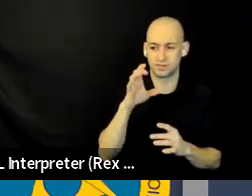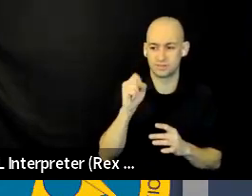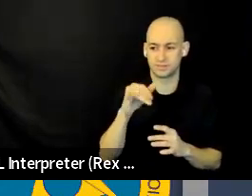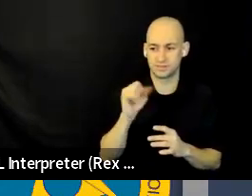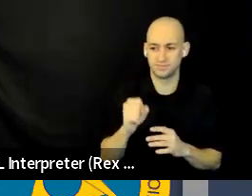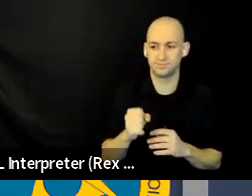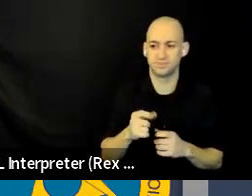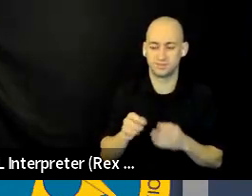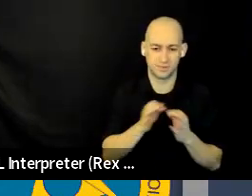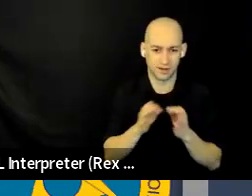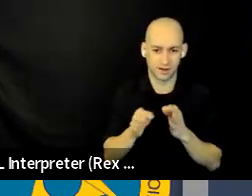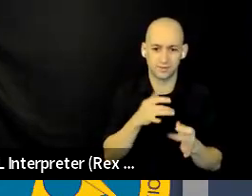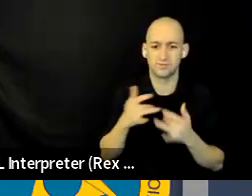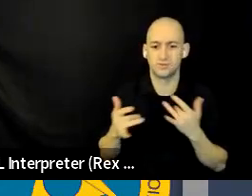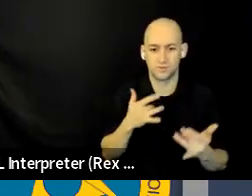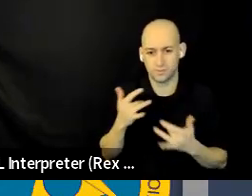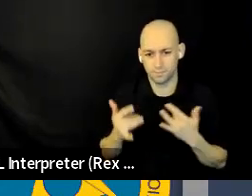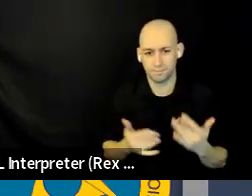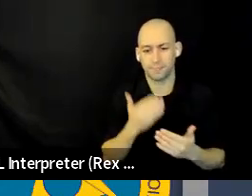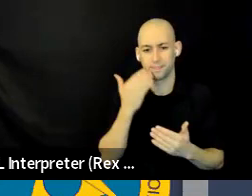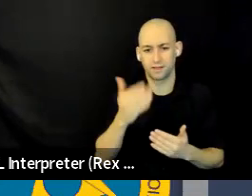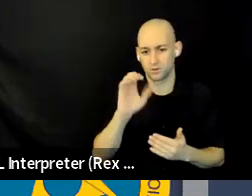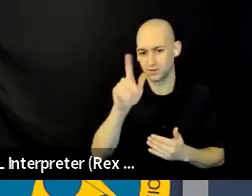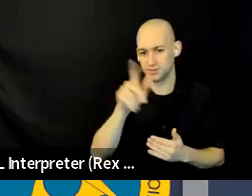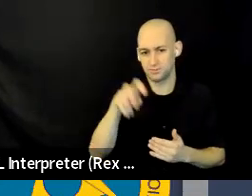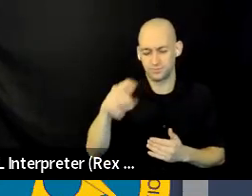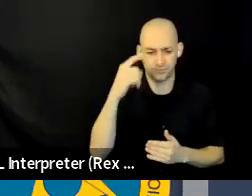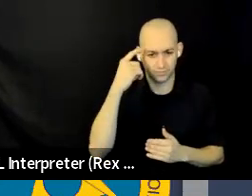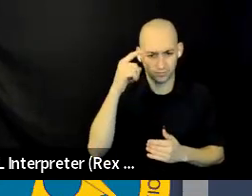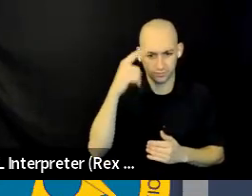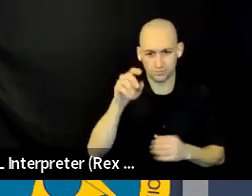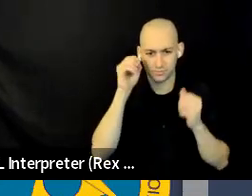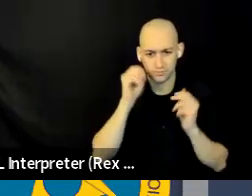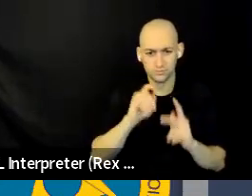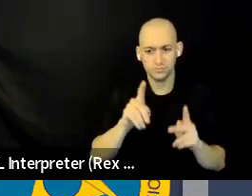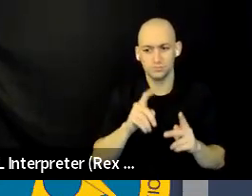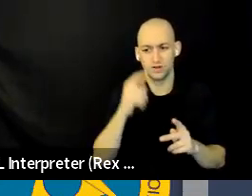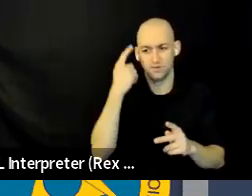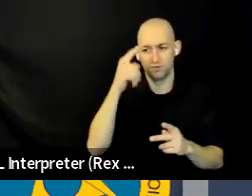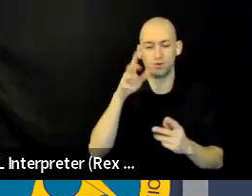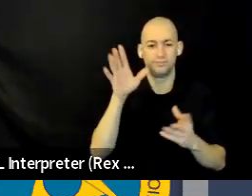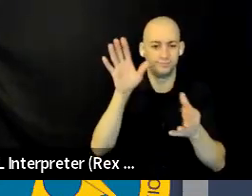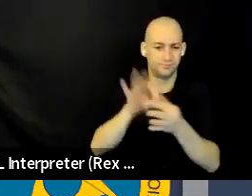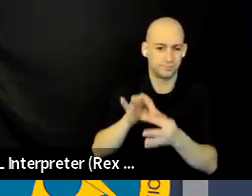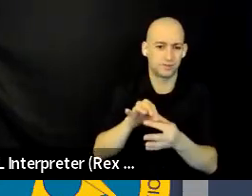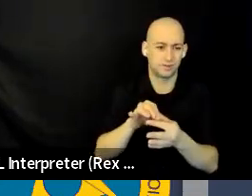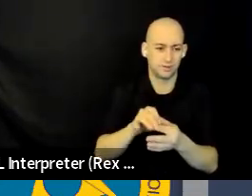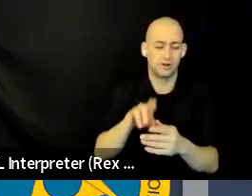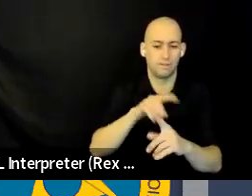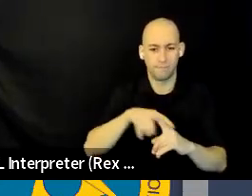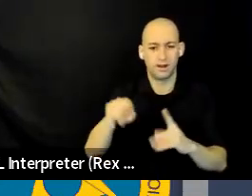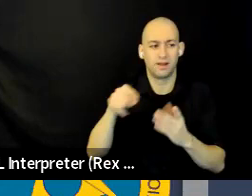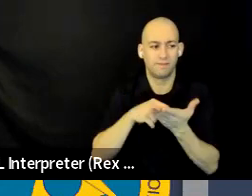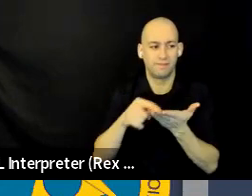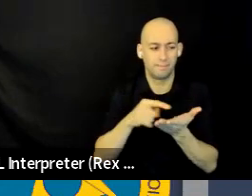concerns. And again, thank you, Caltrans, for the opportunities for outreach. But the debate